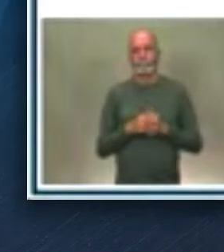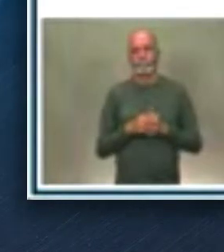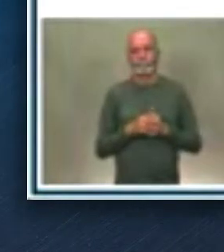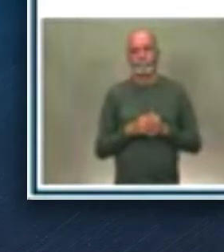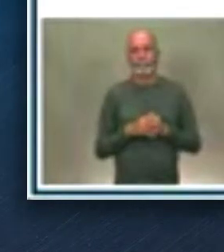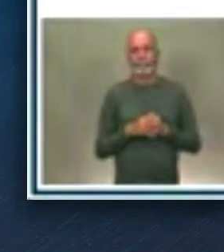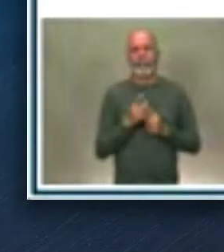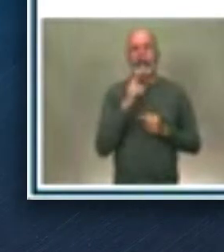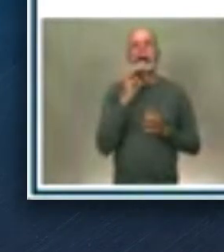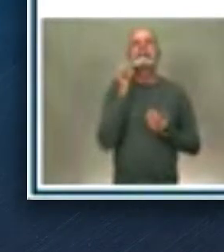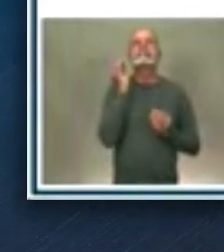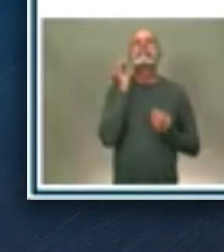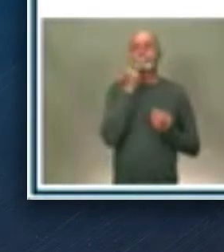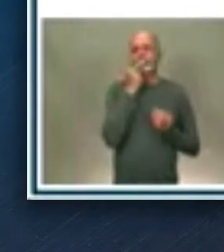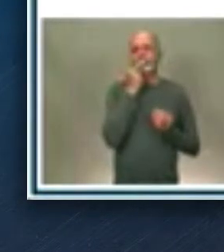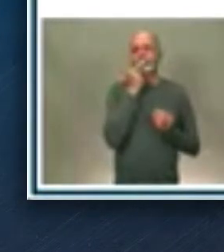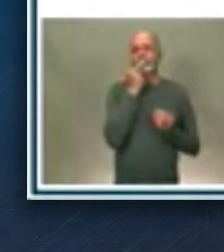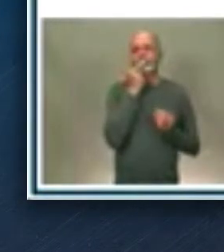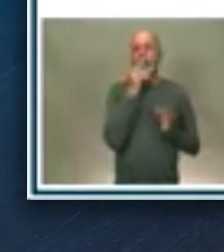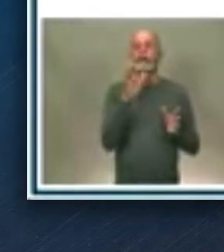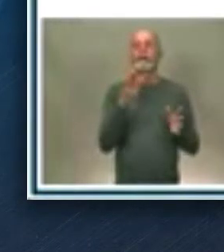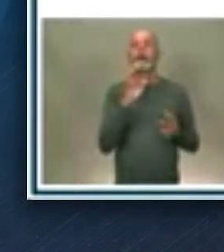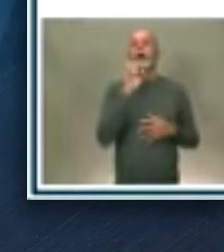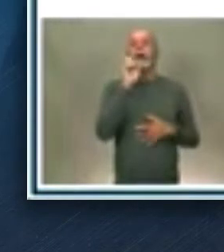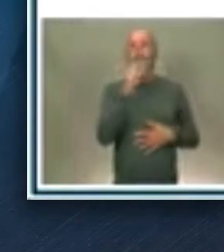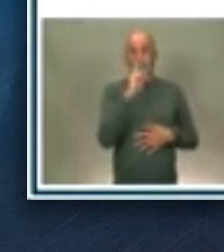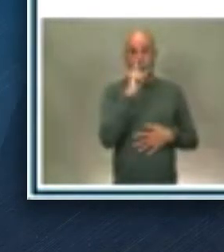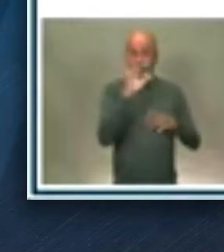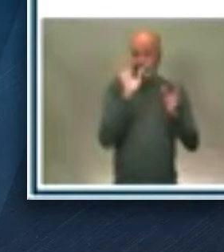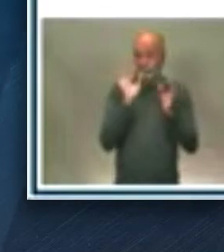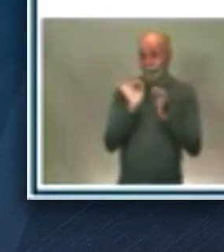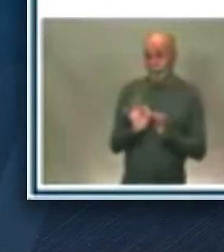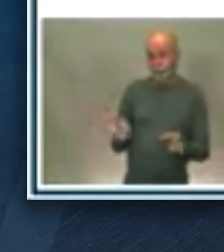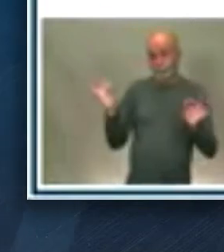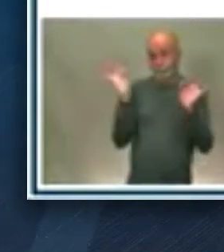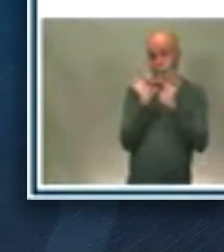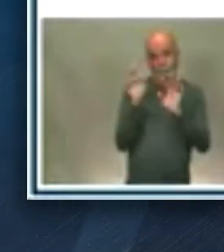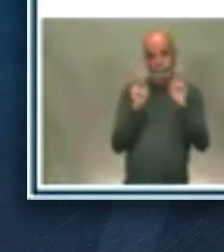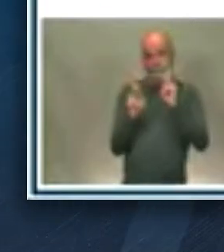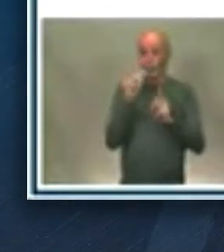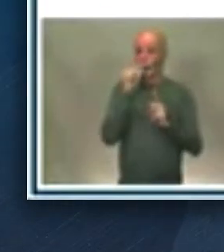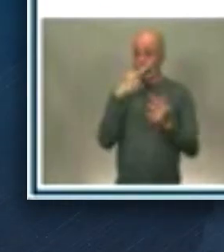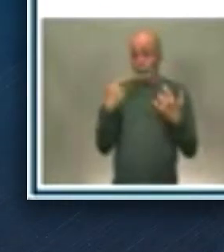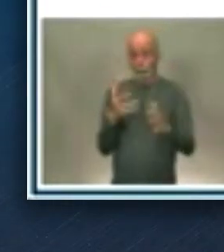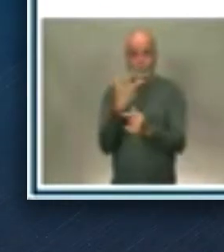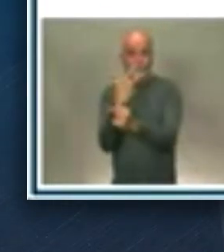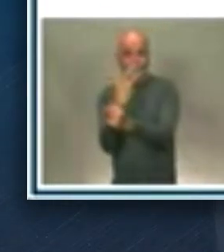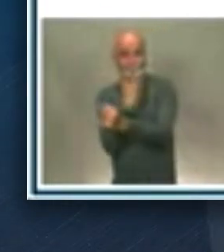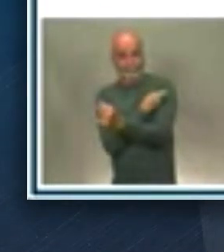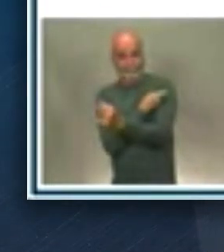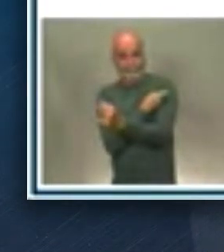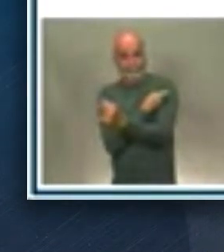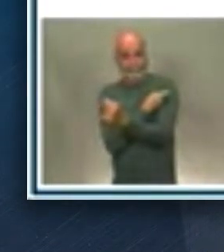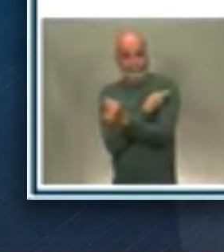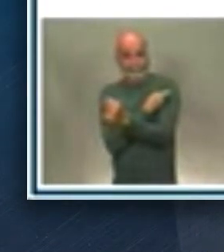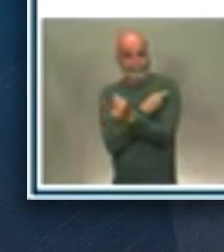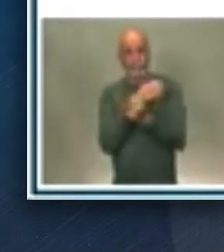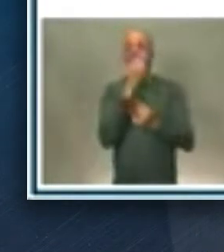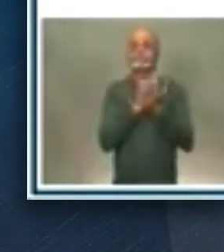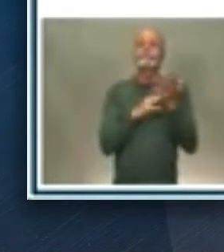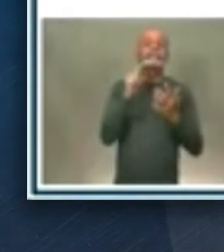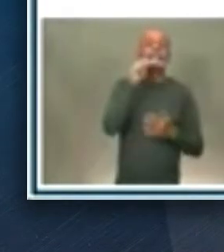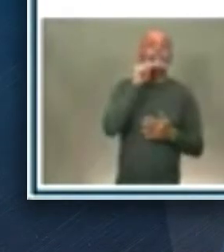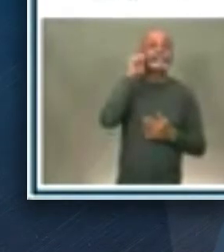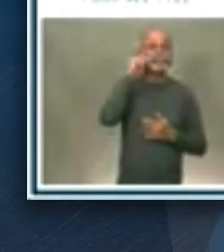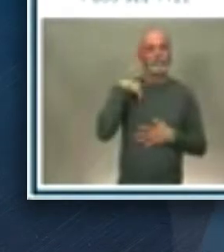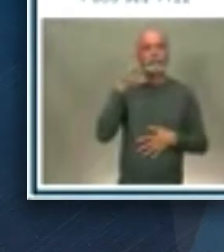You stress that it's important for those eligible to get vaccinated, Dr. Strang. For teens whose parents do not support them getting vaccinated, do you